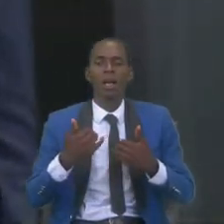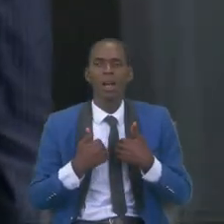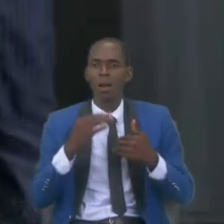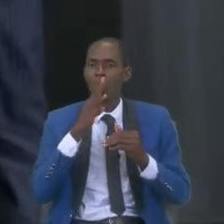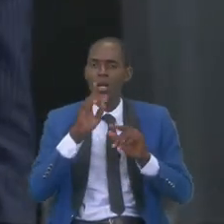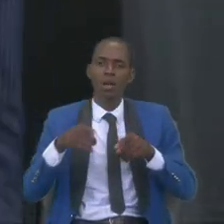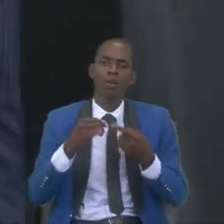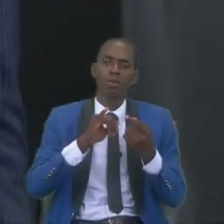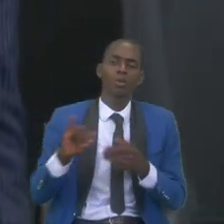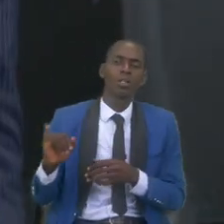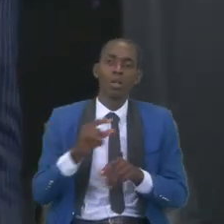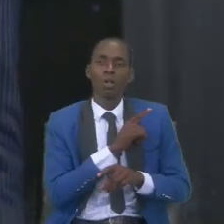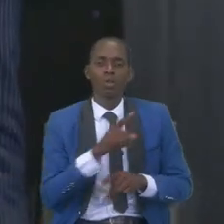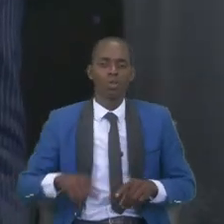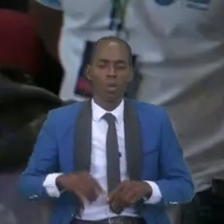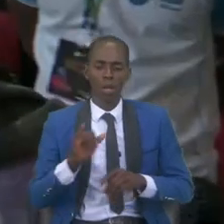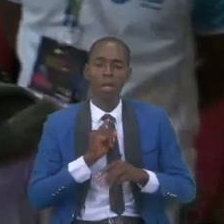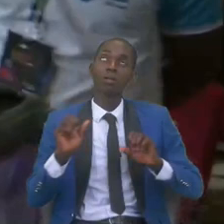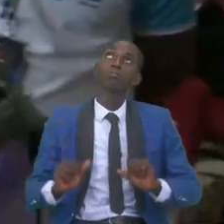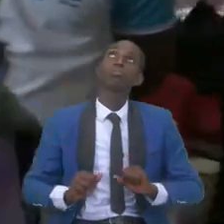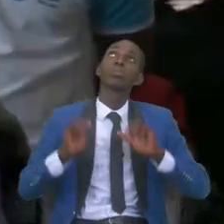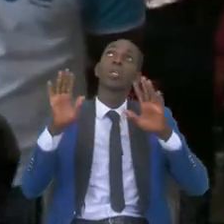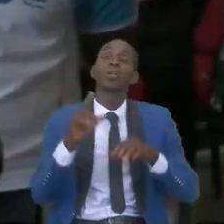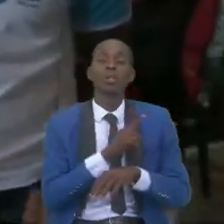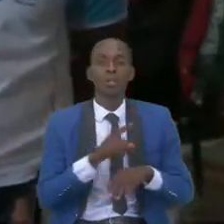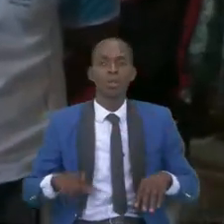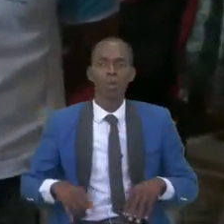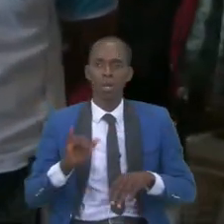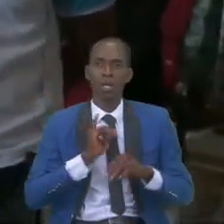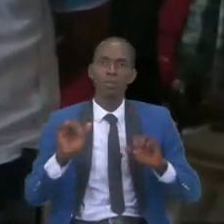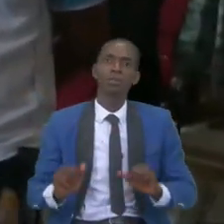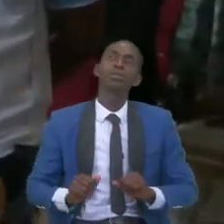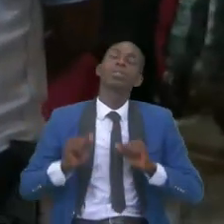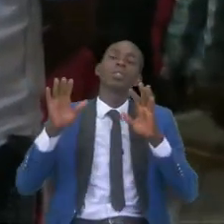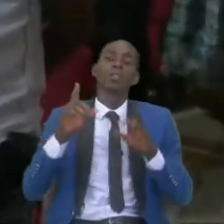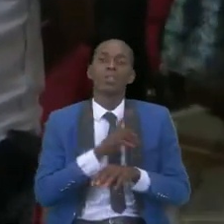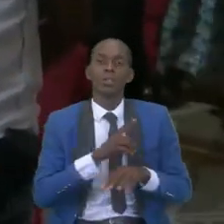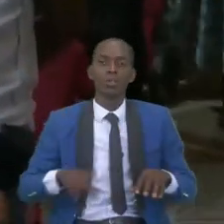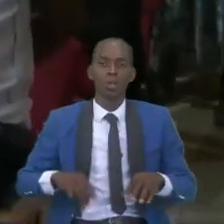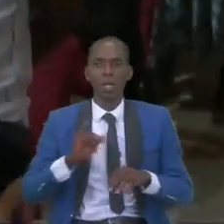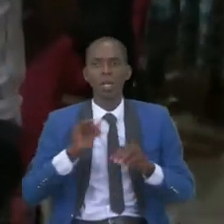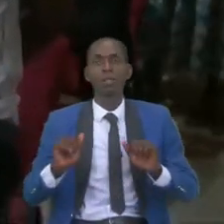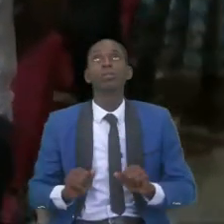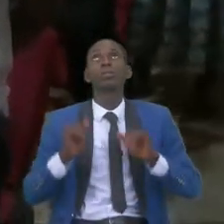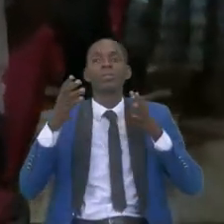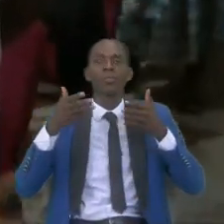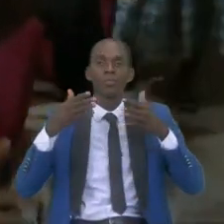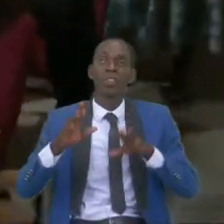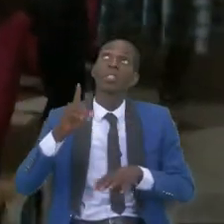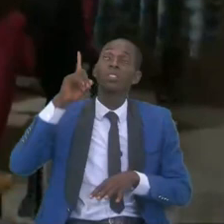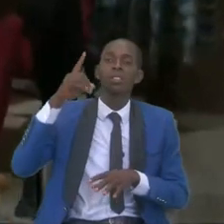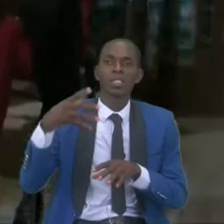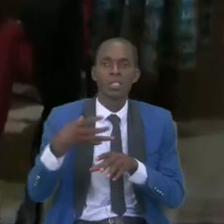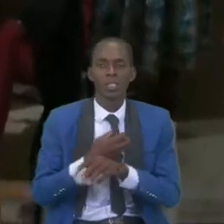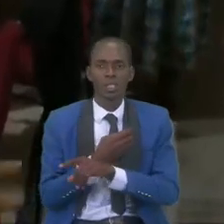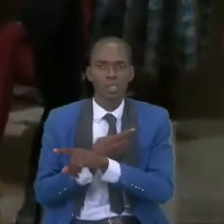Lord, I surrender. Lord, I surrender. Lord, I surrender. Let him take you